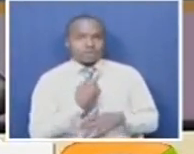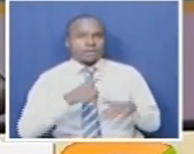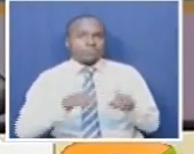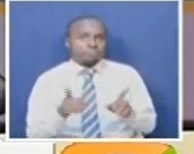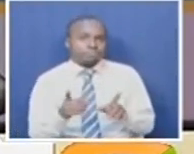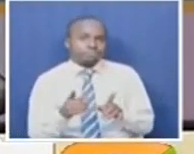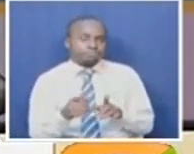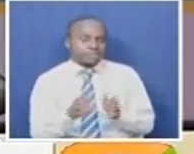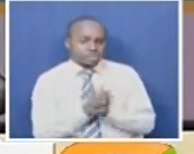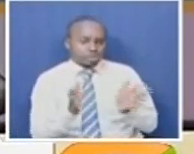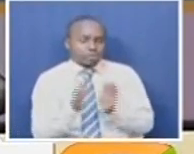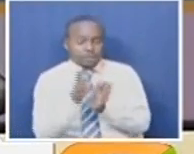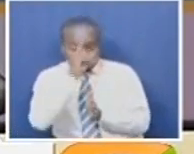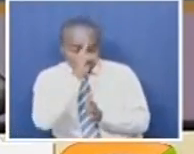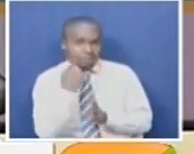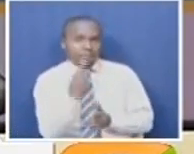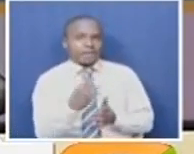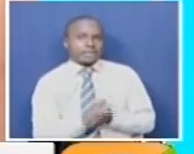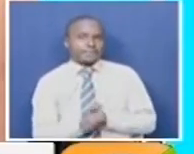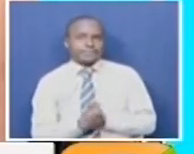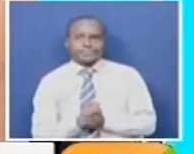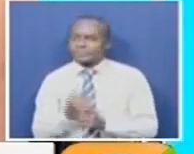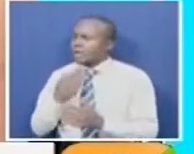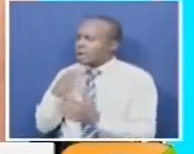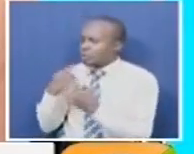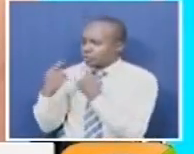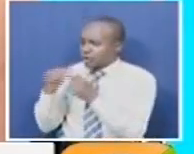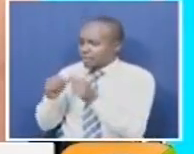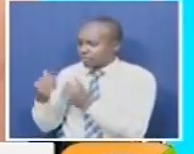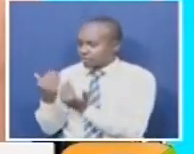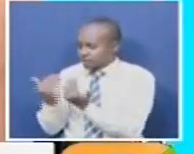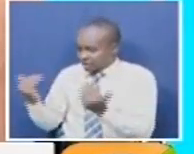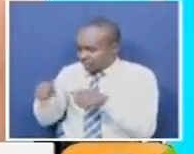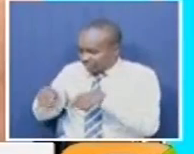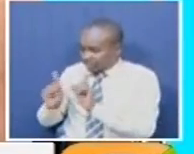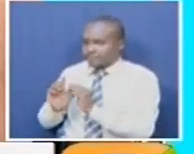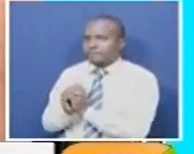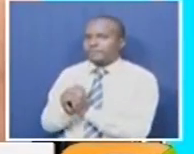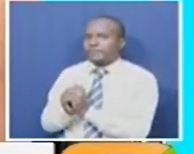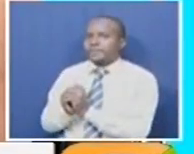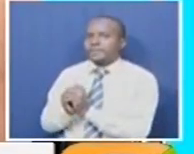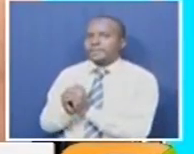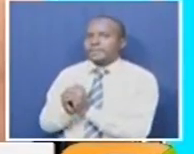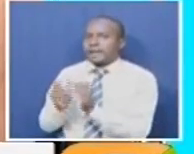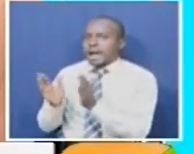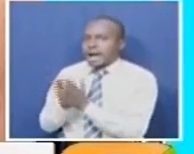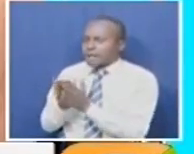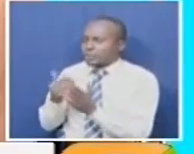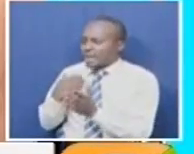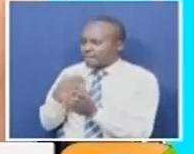about 100. Mm-hmm. Yeah. So I want to talk about children per se. And there's been an